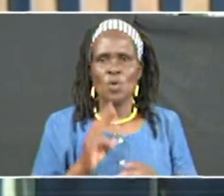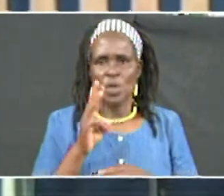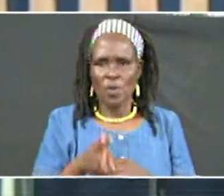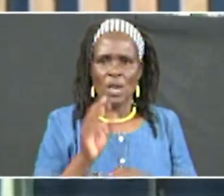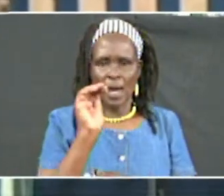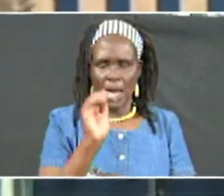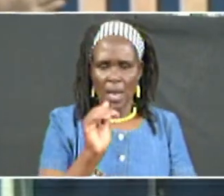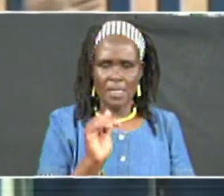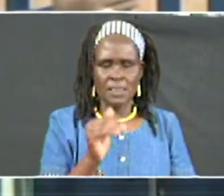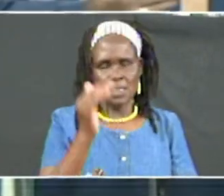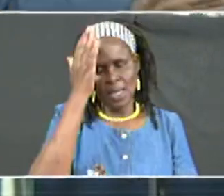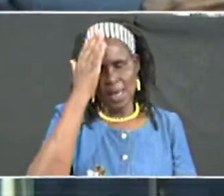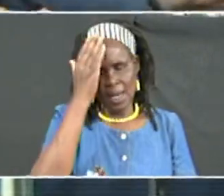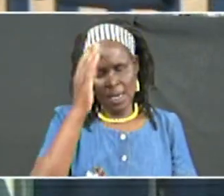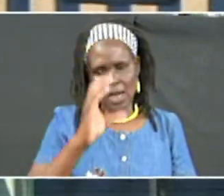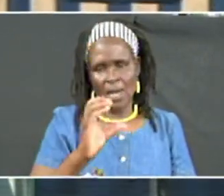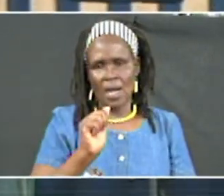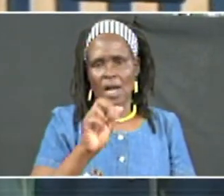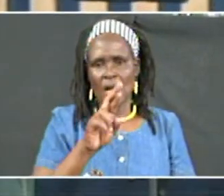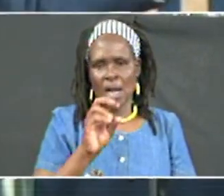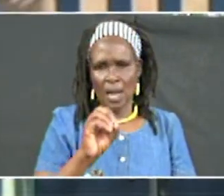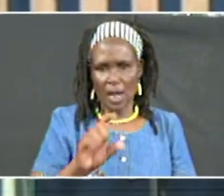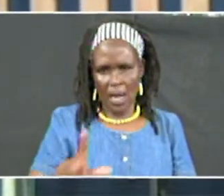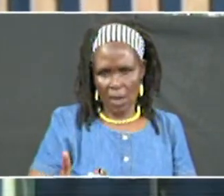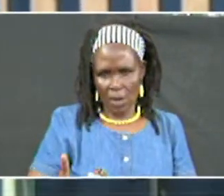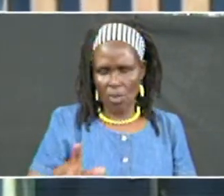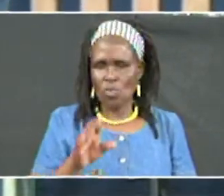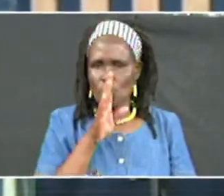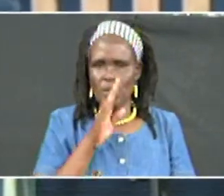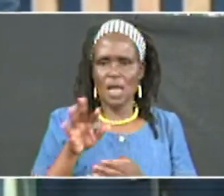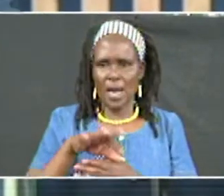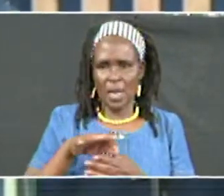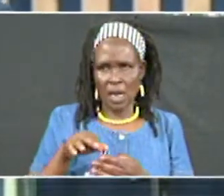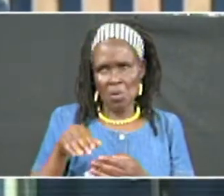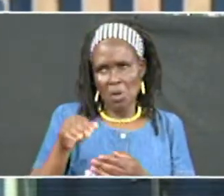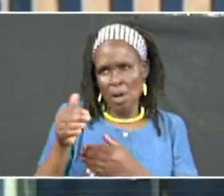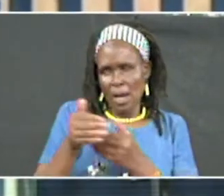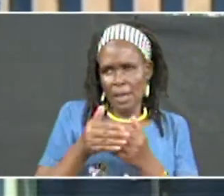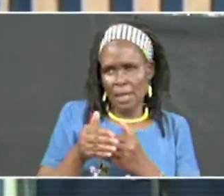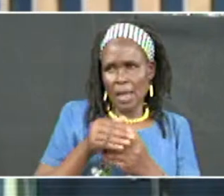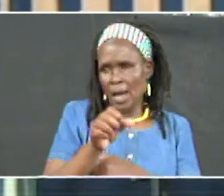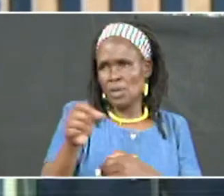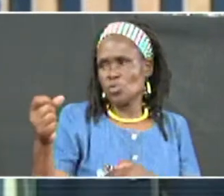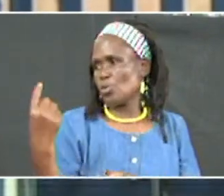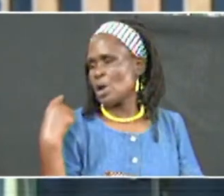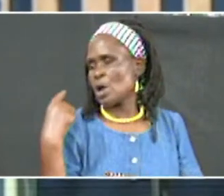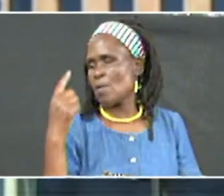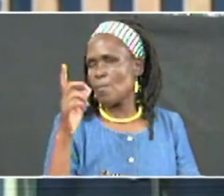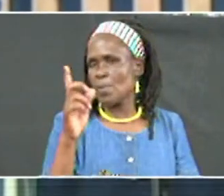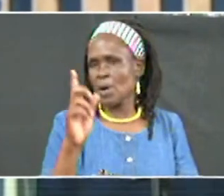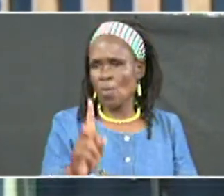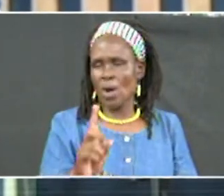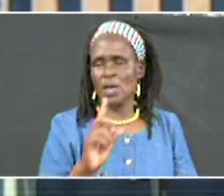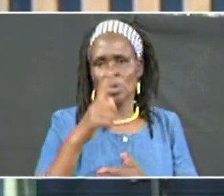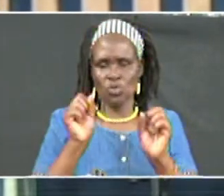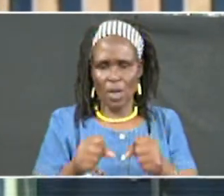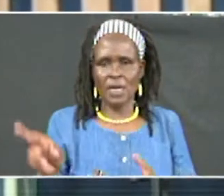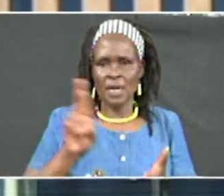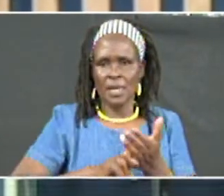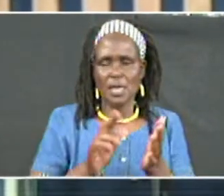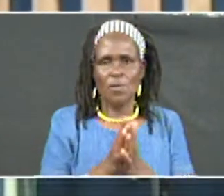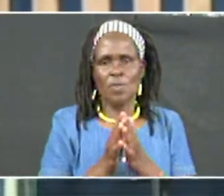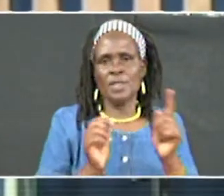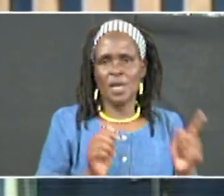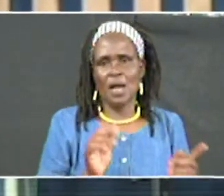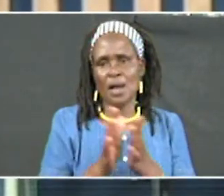Carol Crowder just to be around exit one so that you can register with her, and then the rest